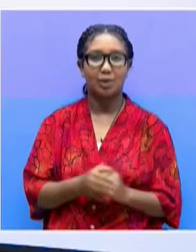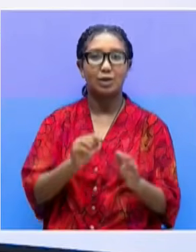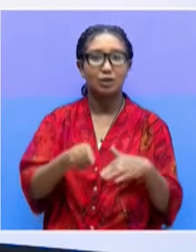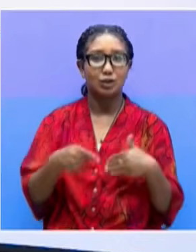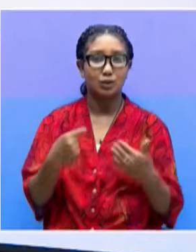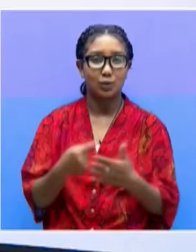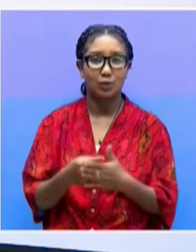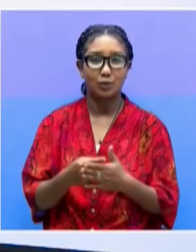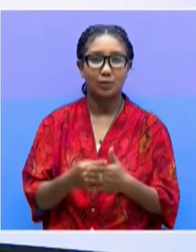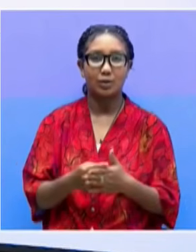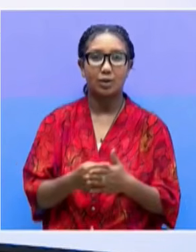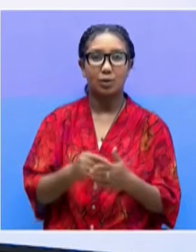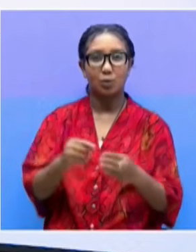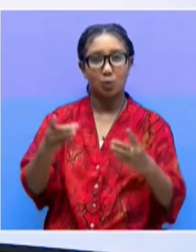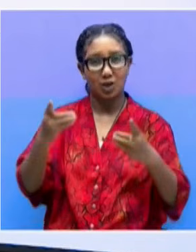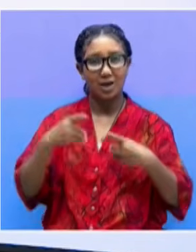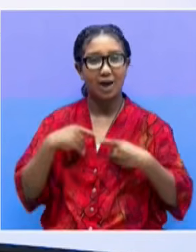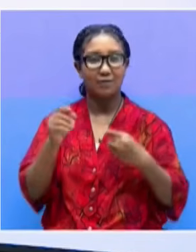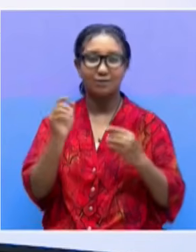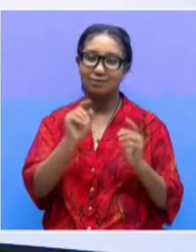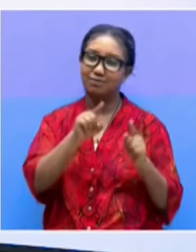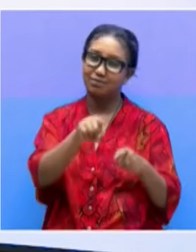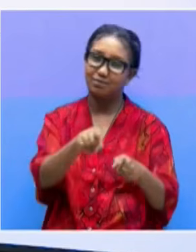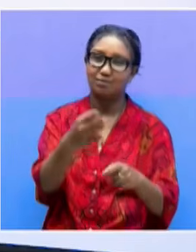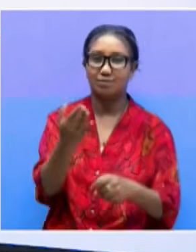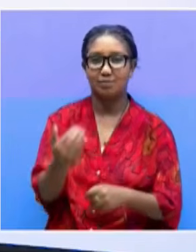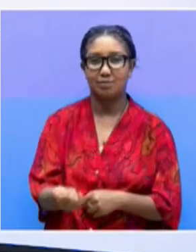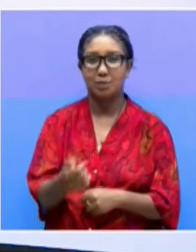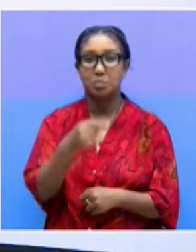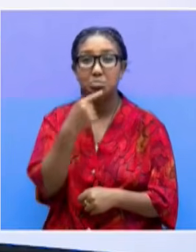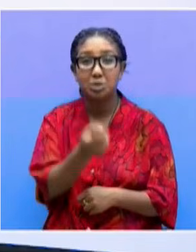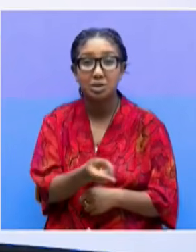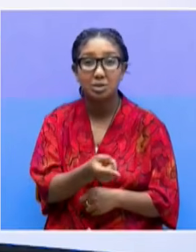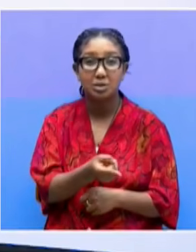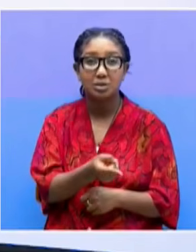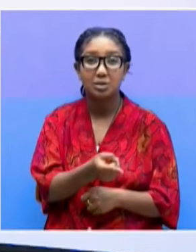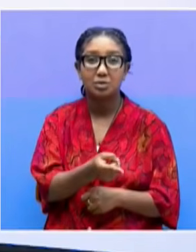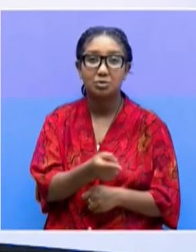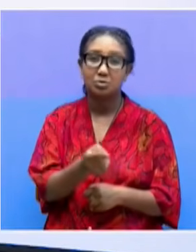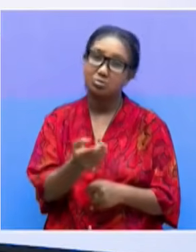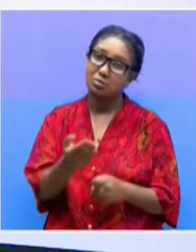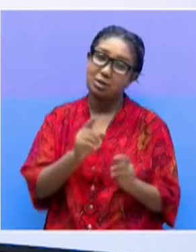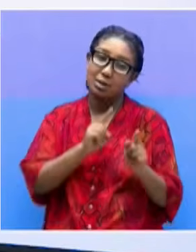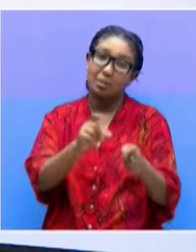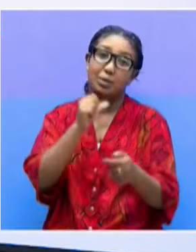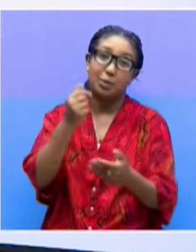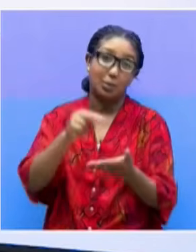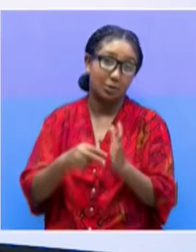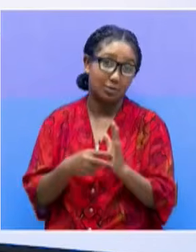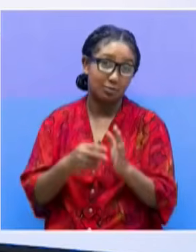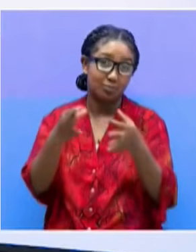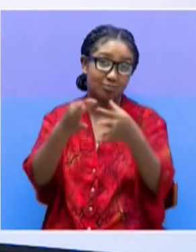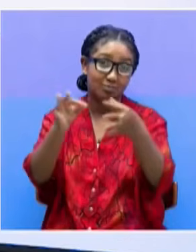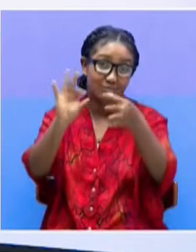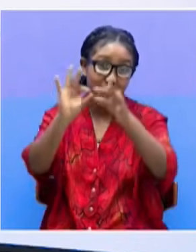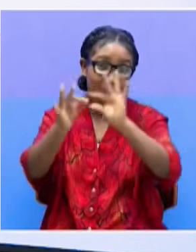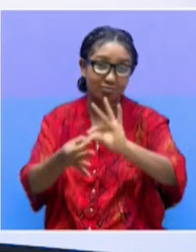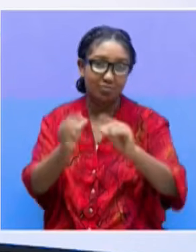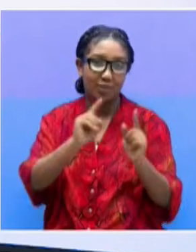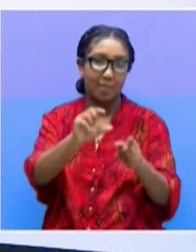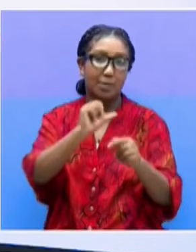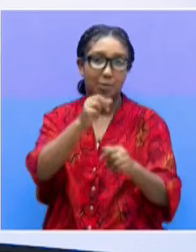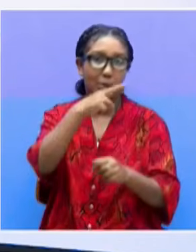So, we would have visited you means what? We didn't visit. We didn't